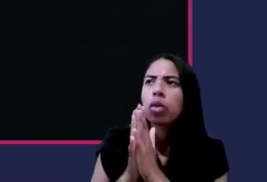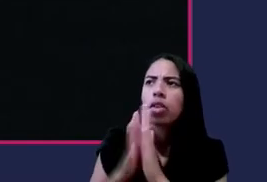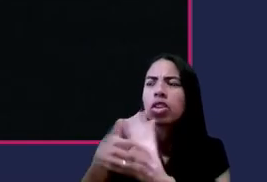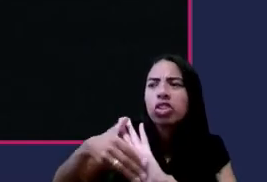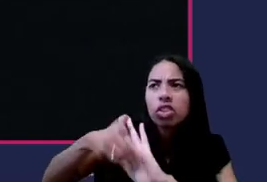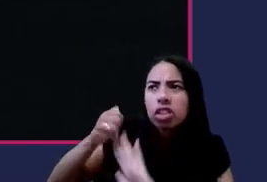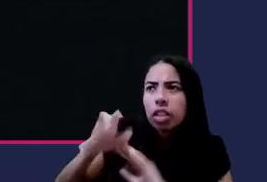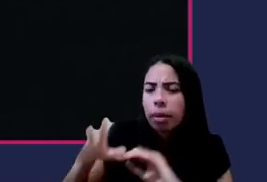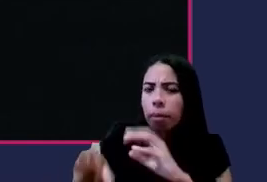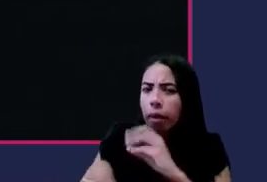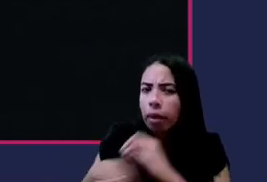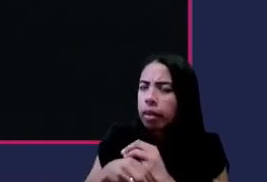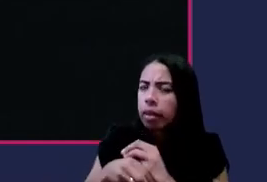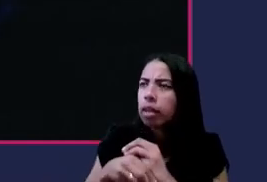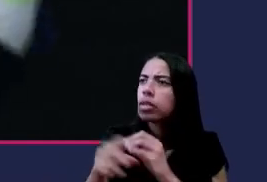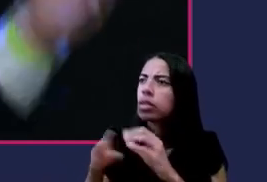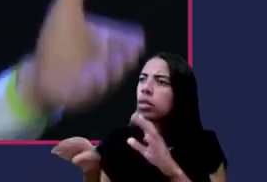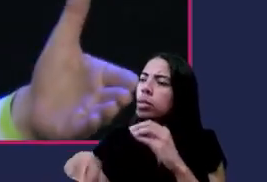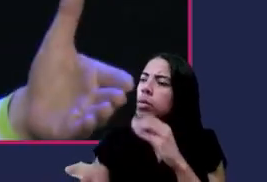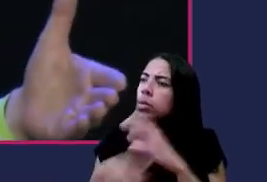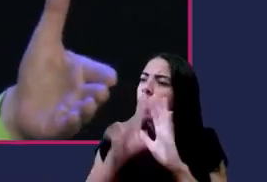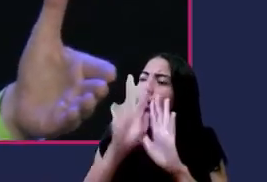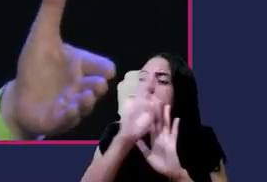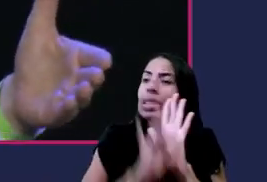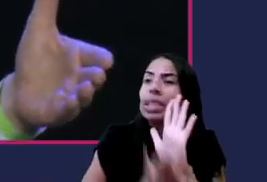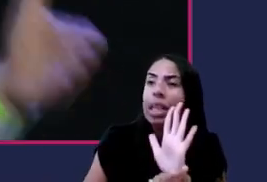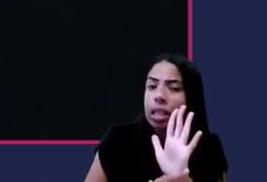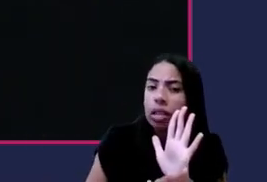And there were a lot of restraints. I asked her to